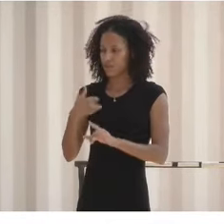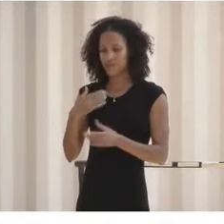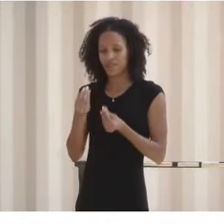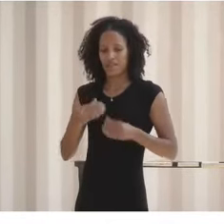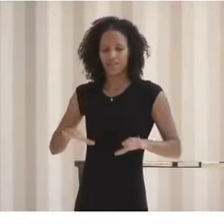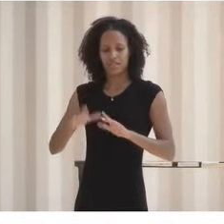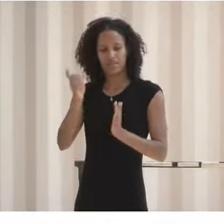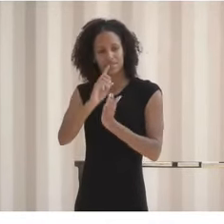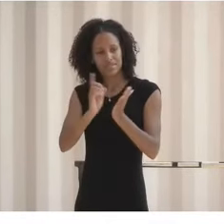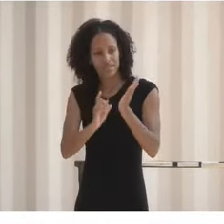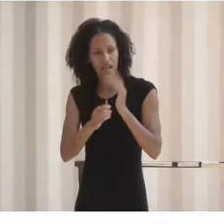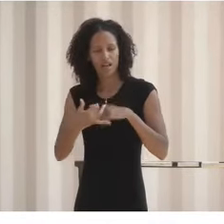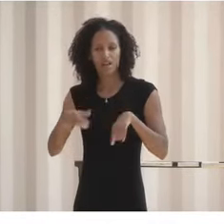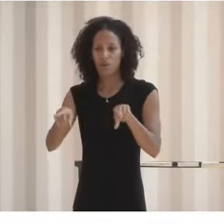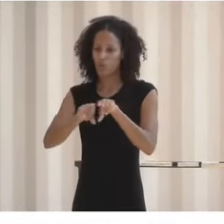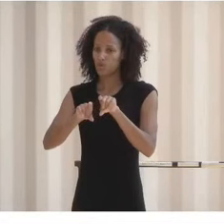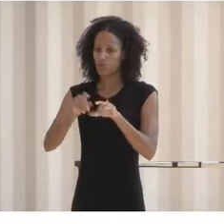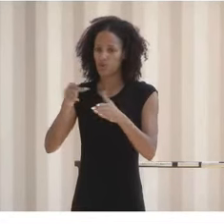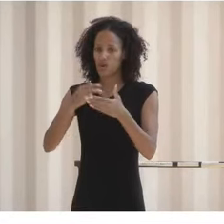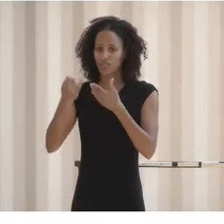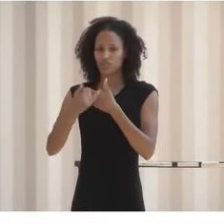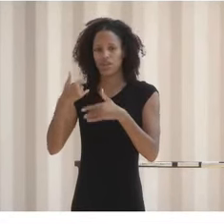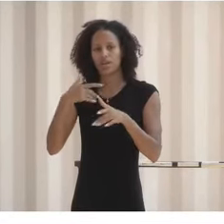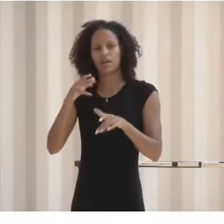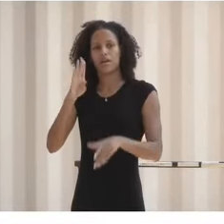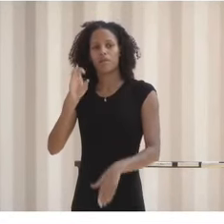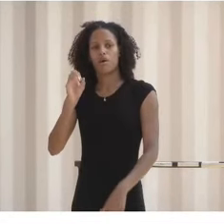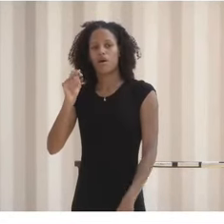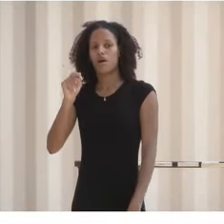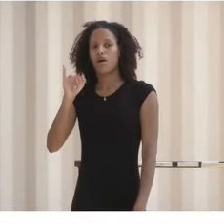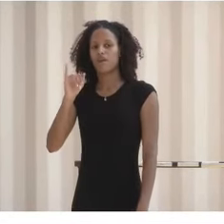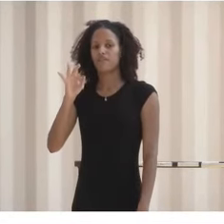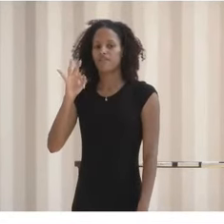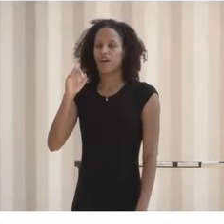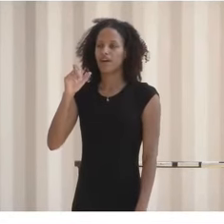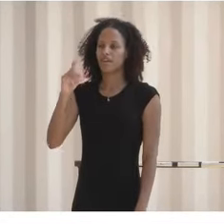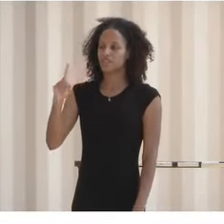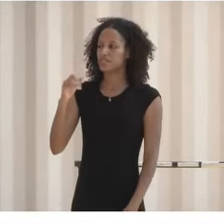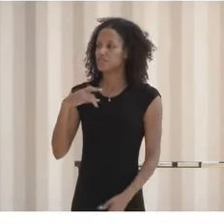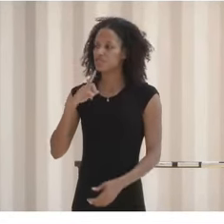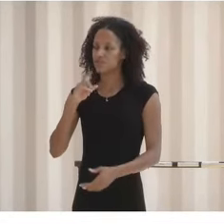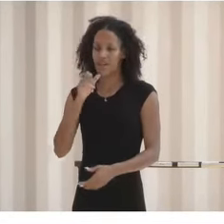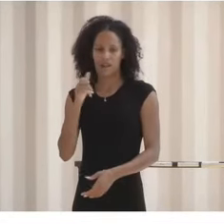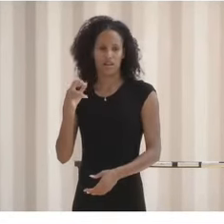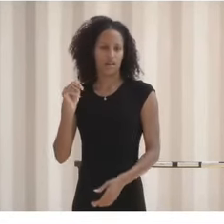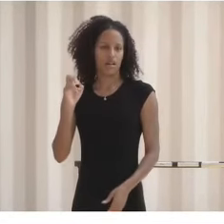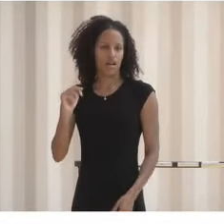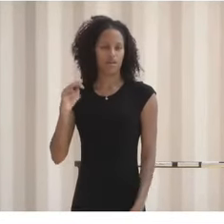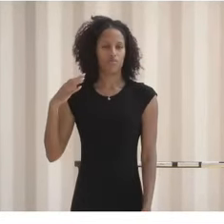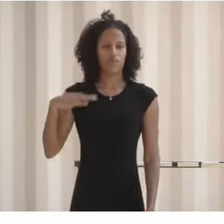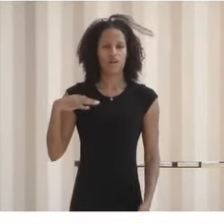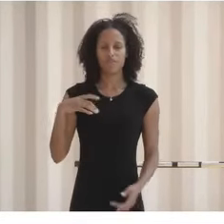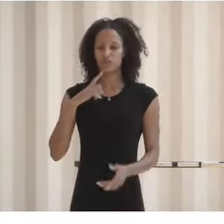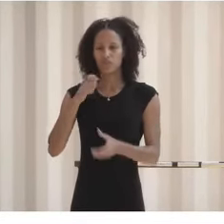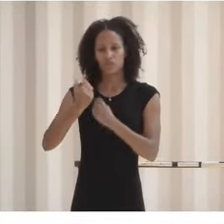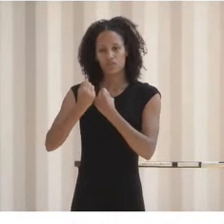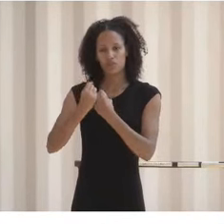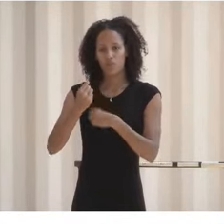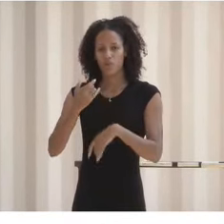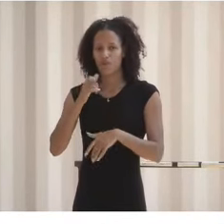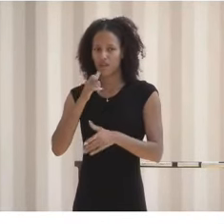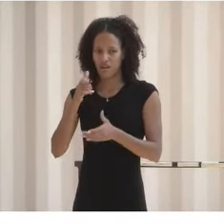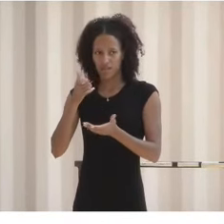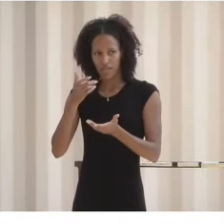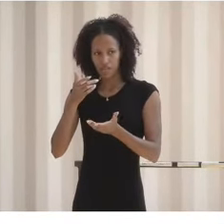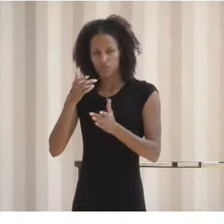Landscape Design, as well as Project Bonafide, an international nonprofit supporting agroecology research, and